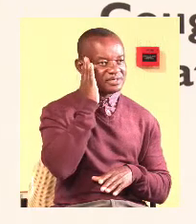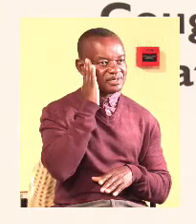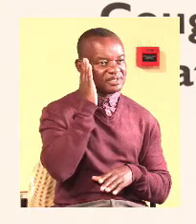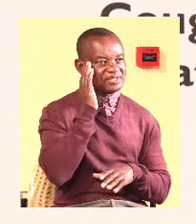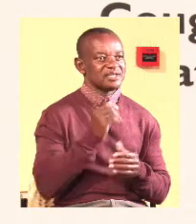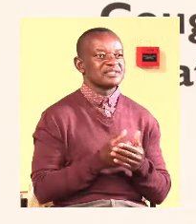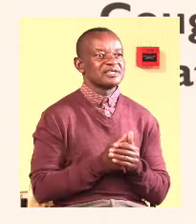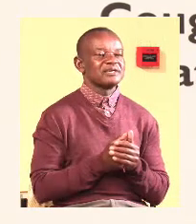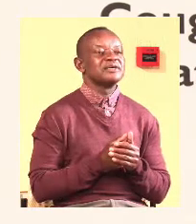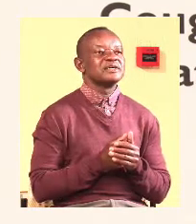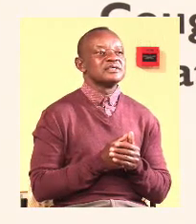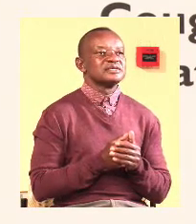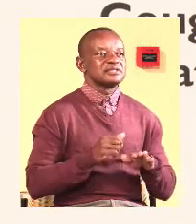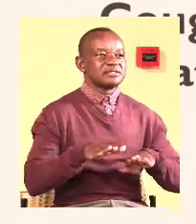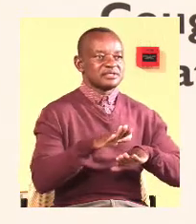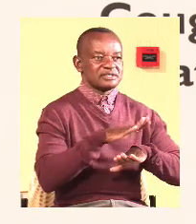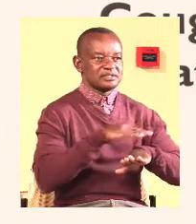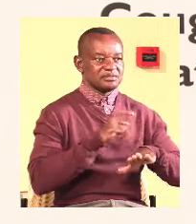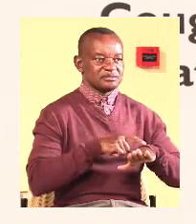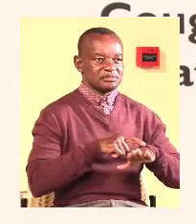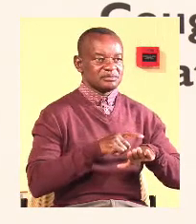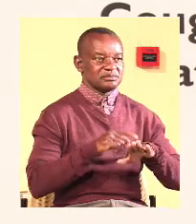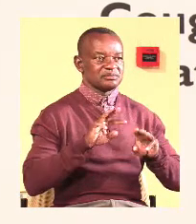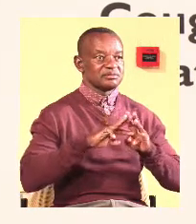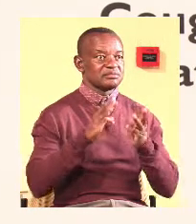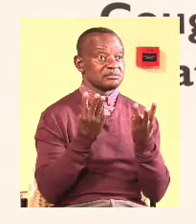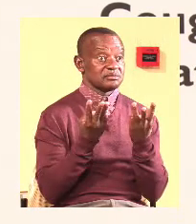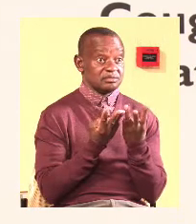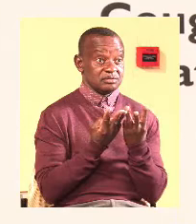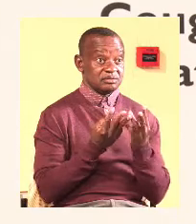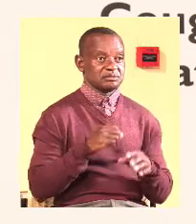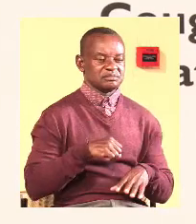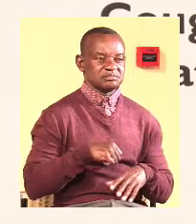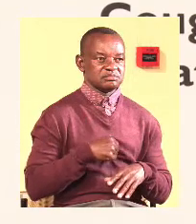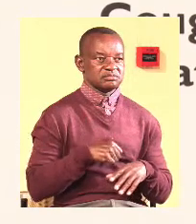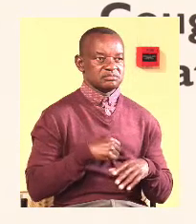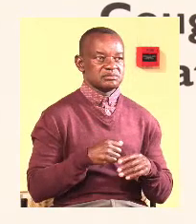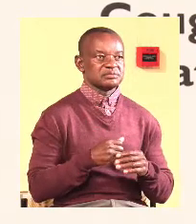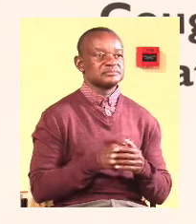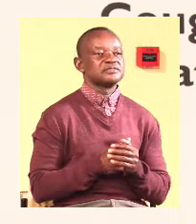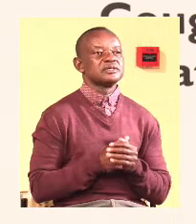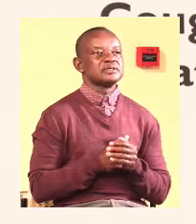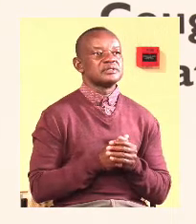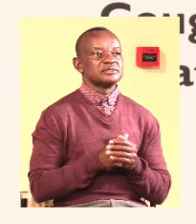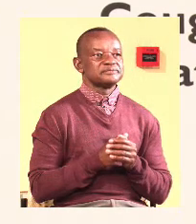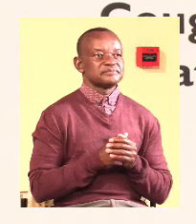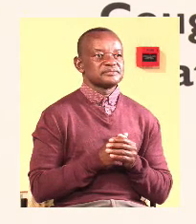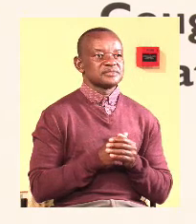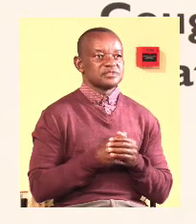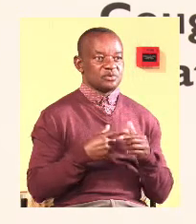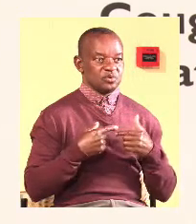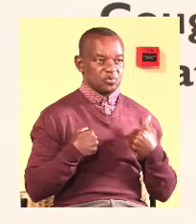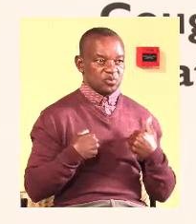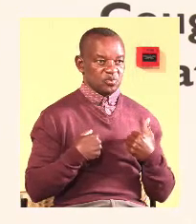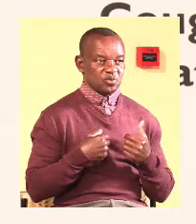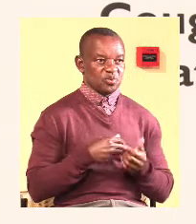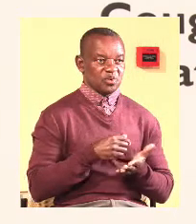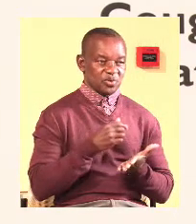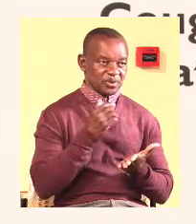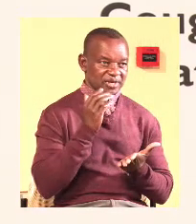have a pandemic, a global pandemic for that matter, we definitely cannot overlook the fact that we